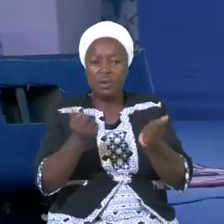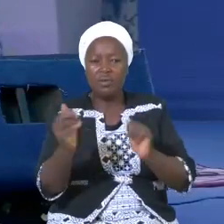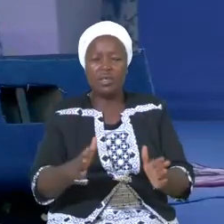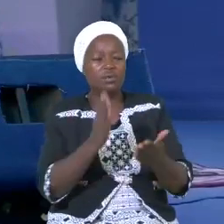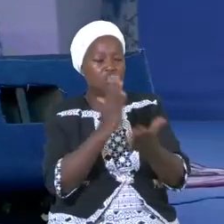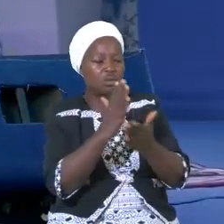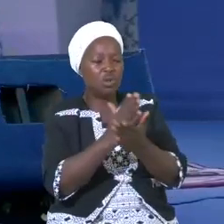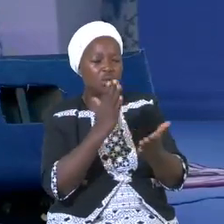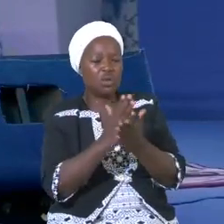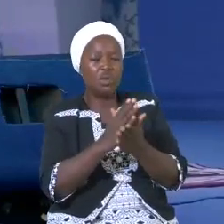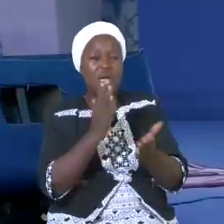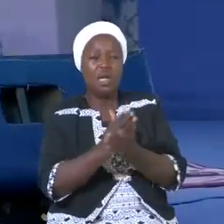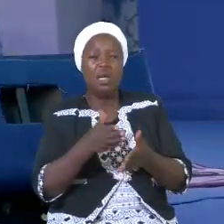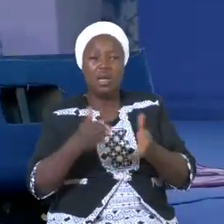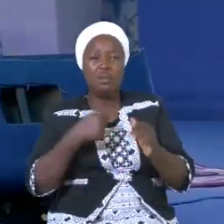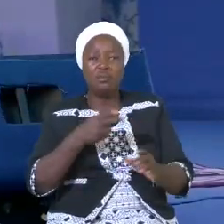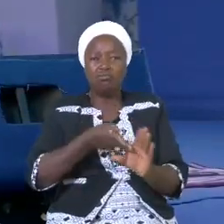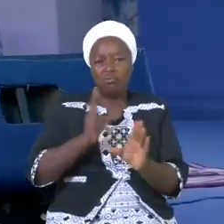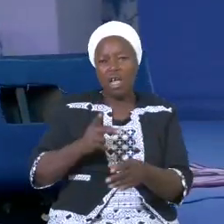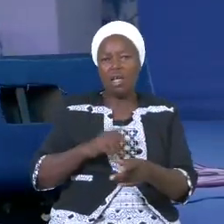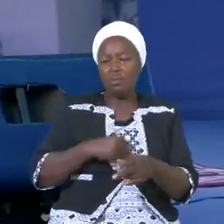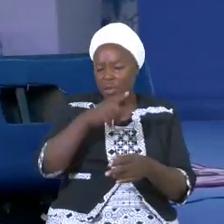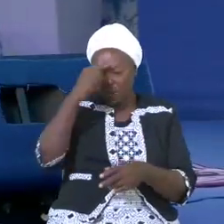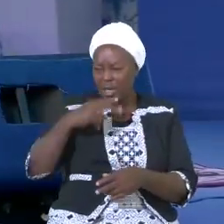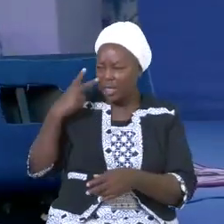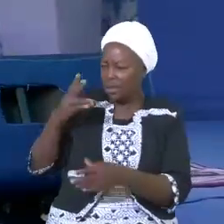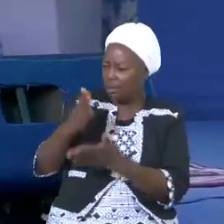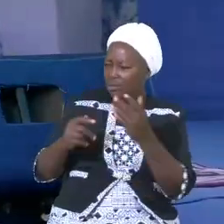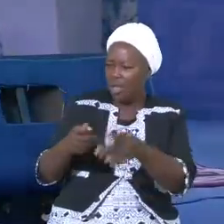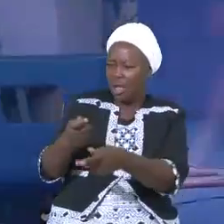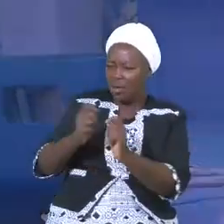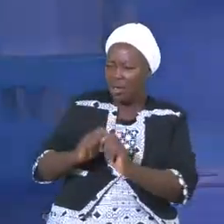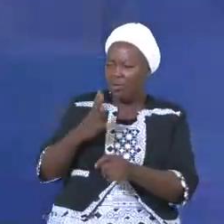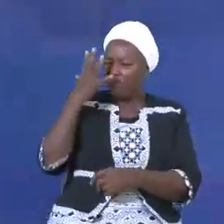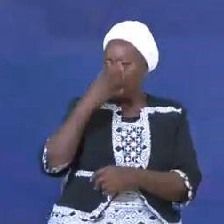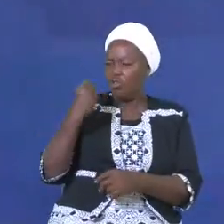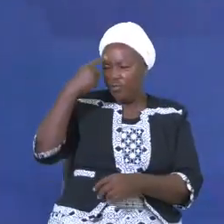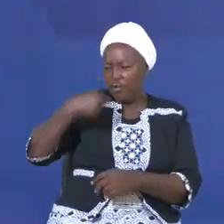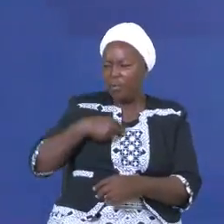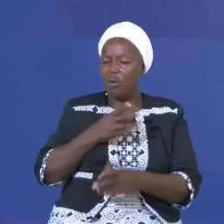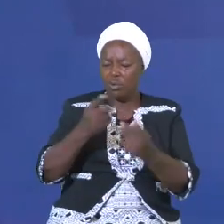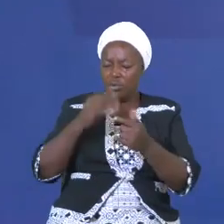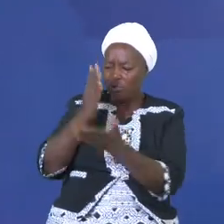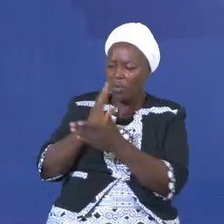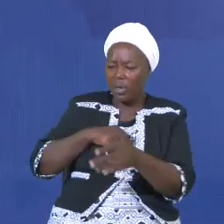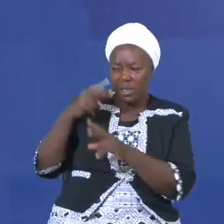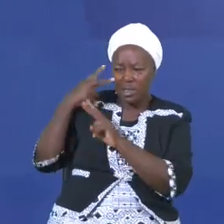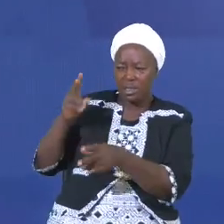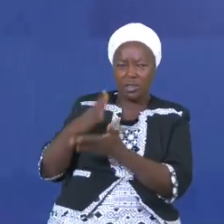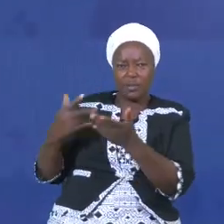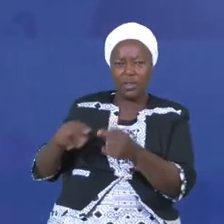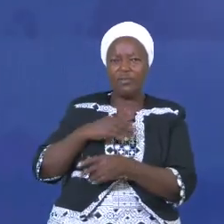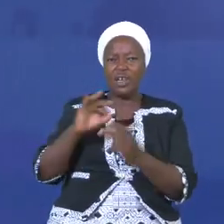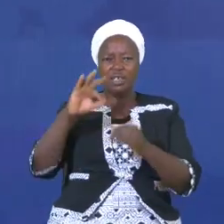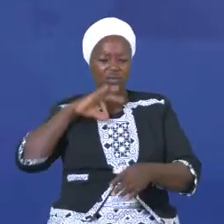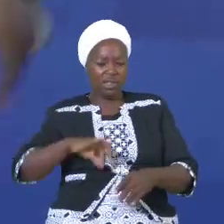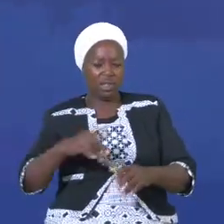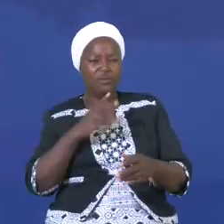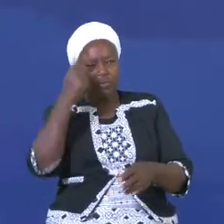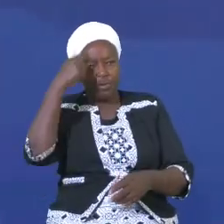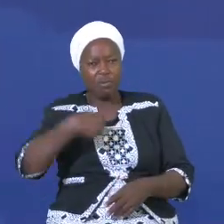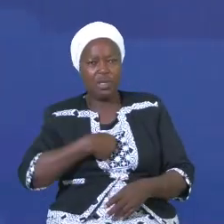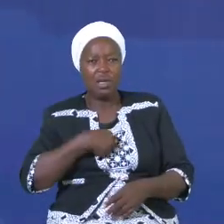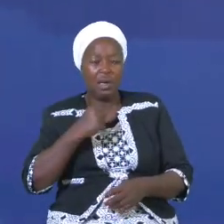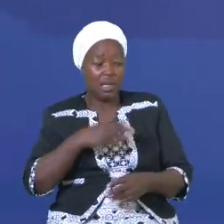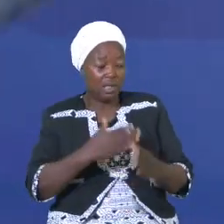by the side of you i'm attracted to that and i want to stop and look at something interesting by the side of the drop view and